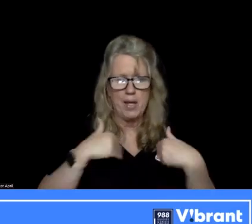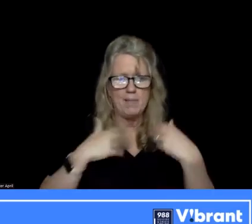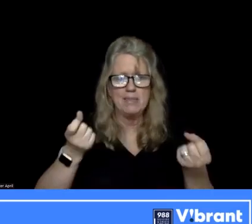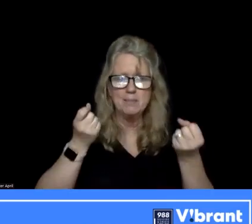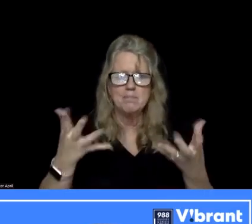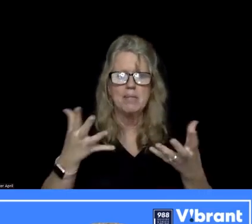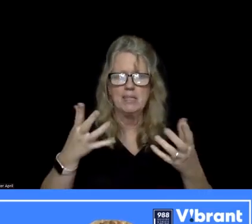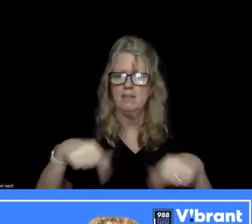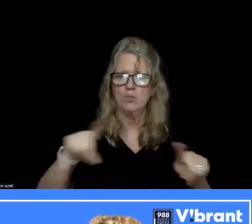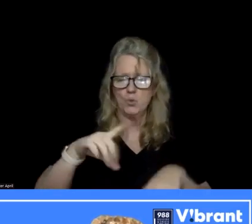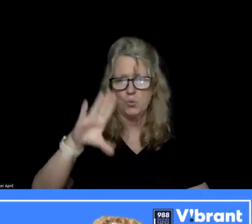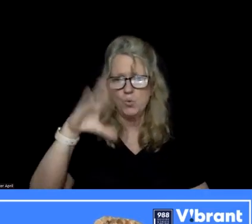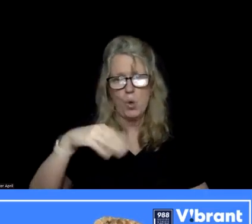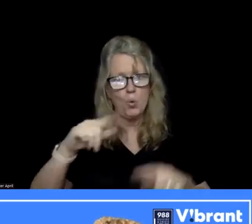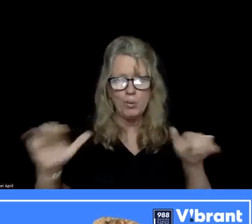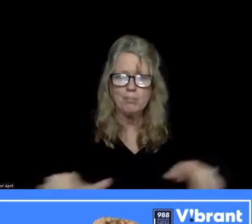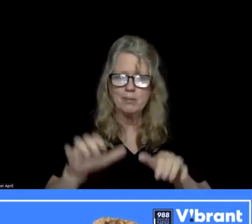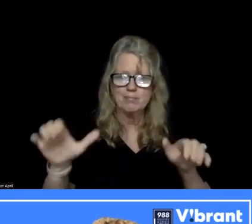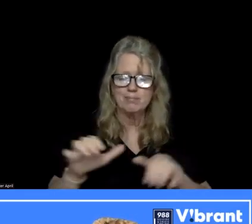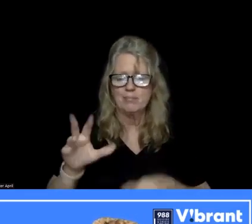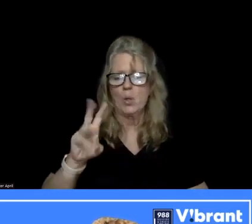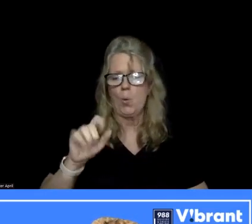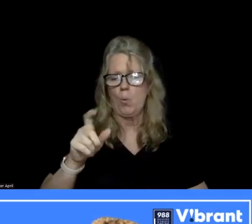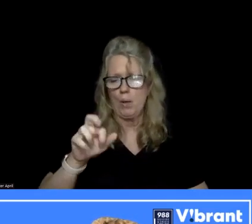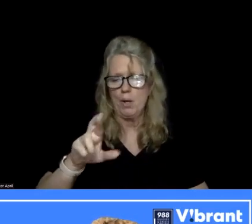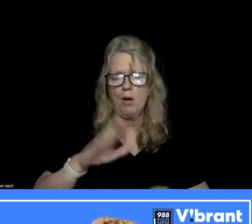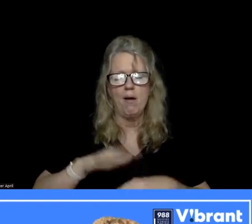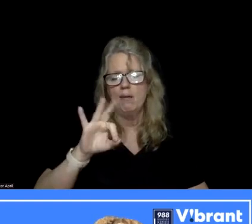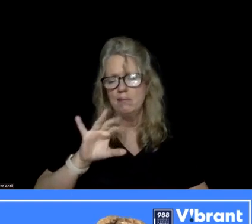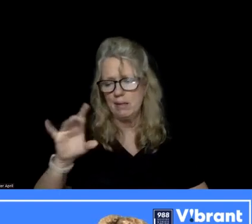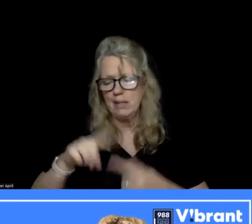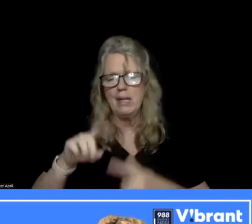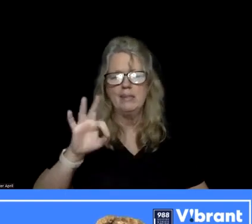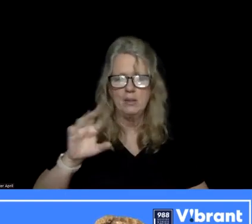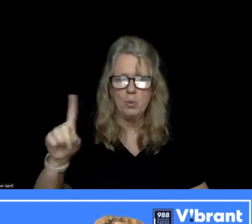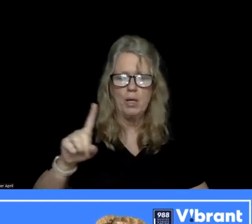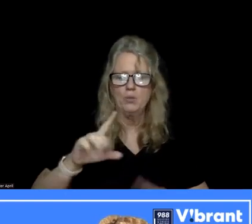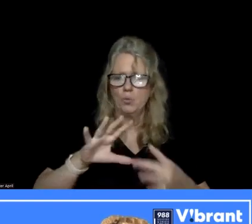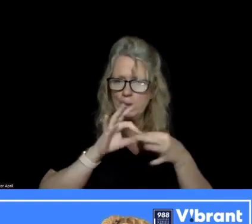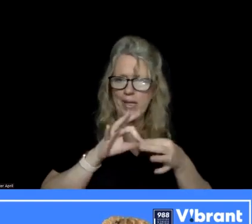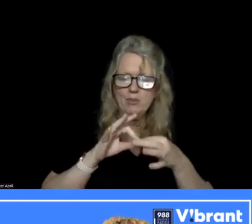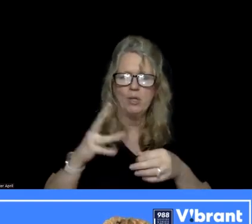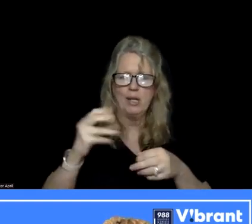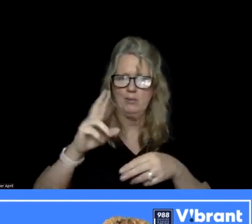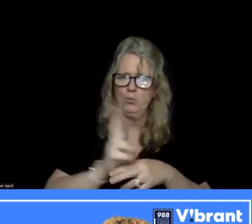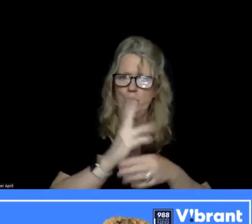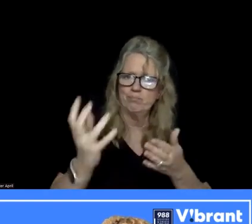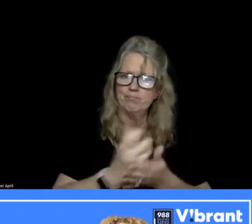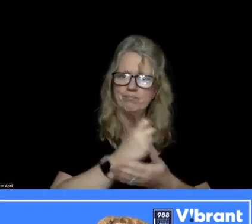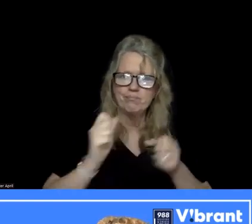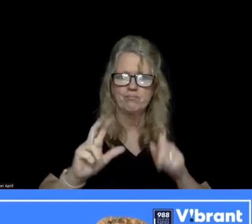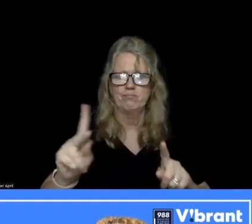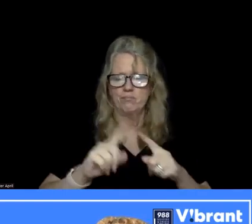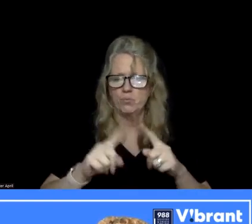been conducting a webinar series on 988 911 coordination and using that as an opportunity to lift